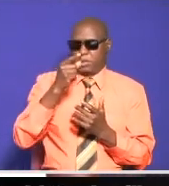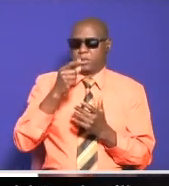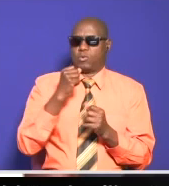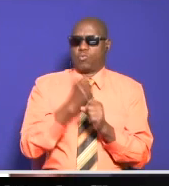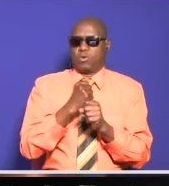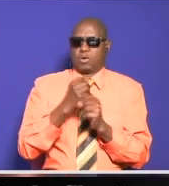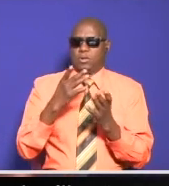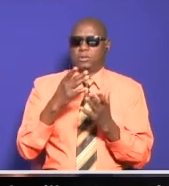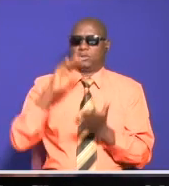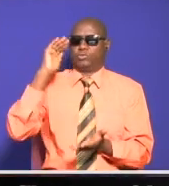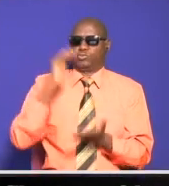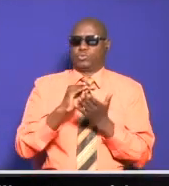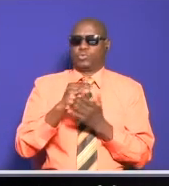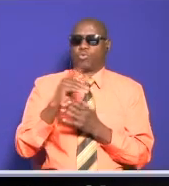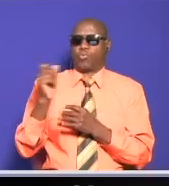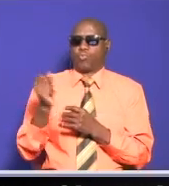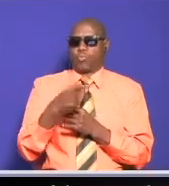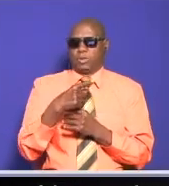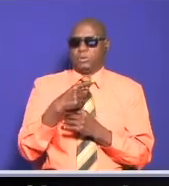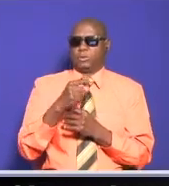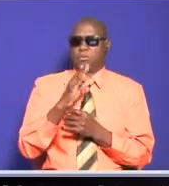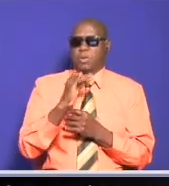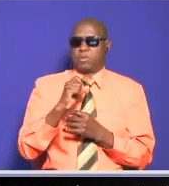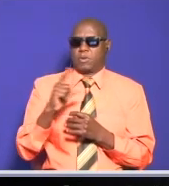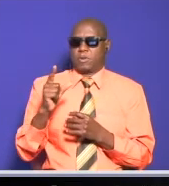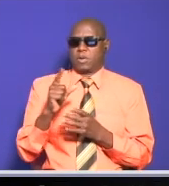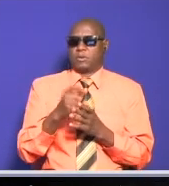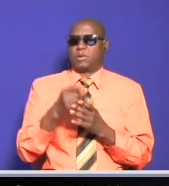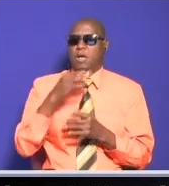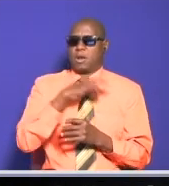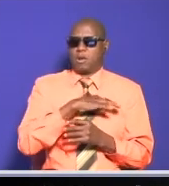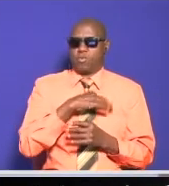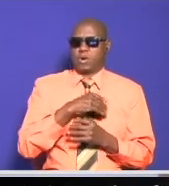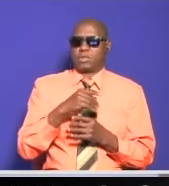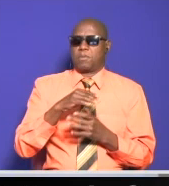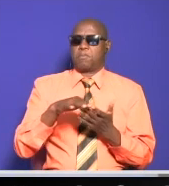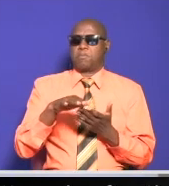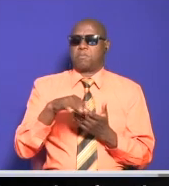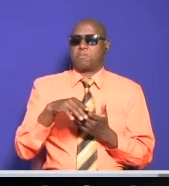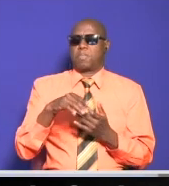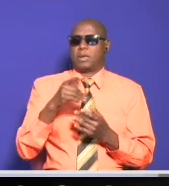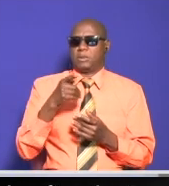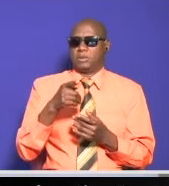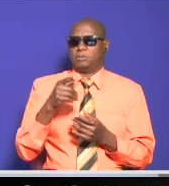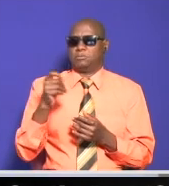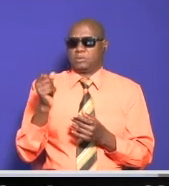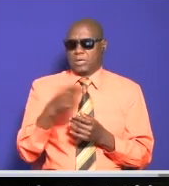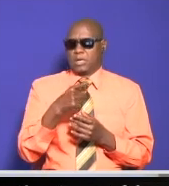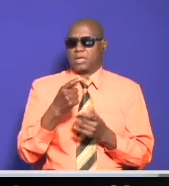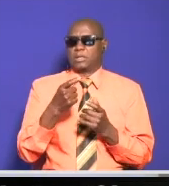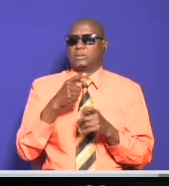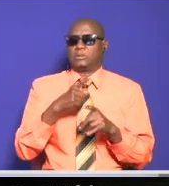down the wage bill. Mengich argues that the allowances, in addition to basic salary, amounts to double compensation. Payment of